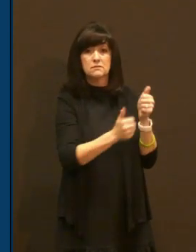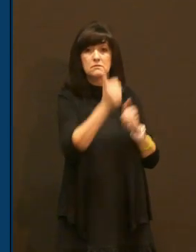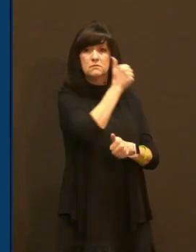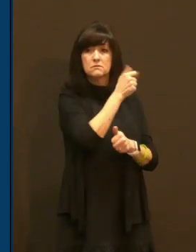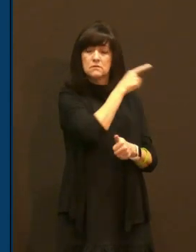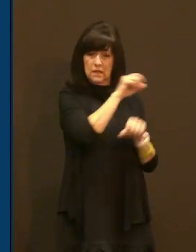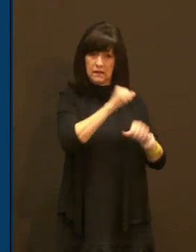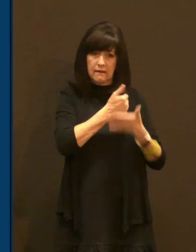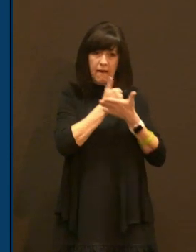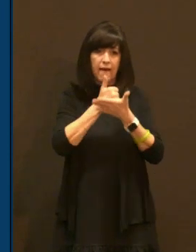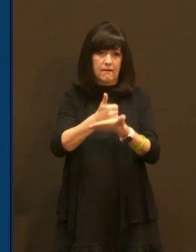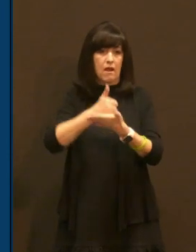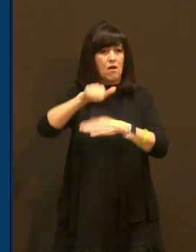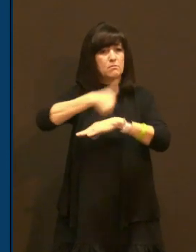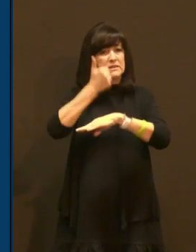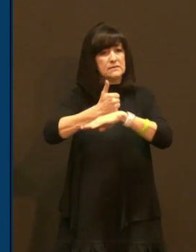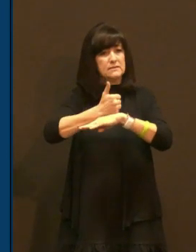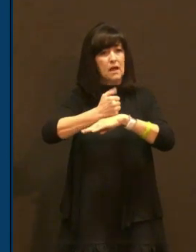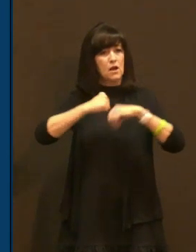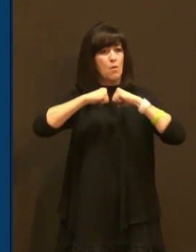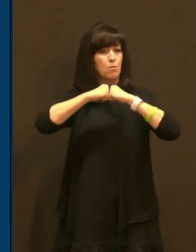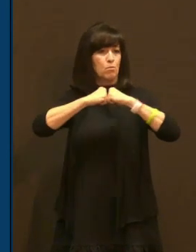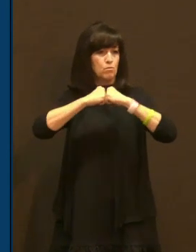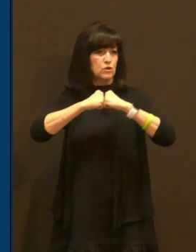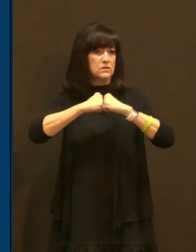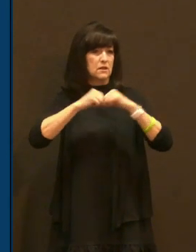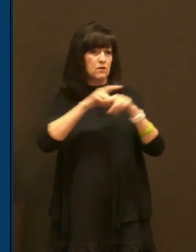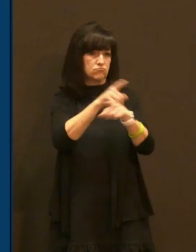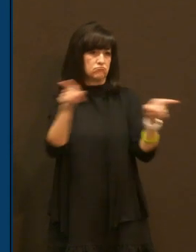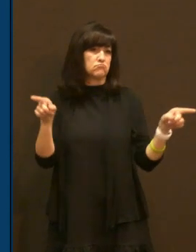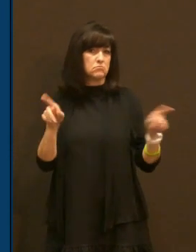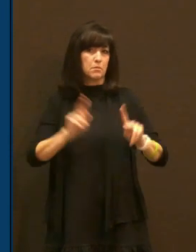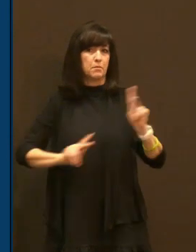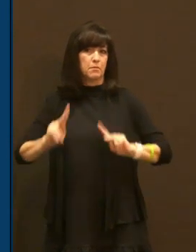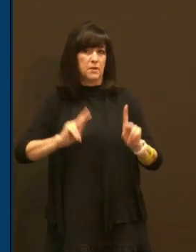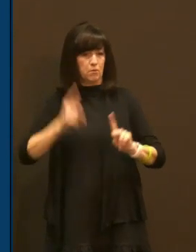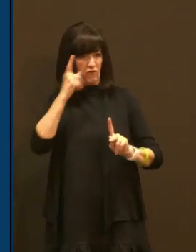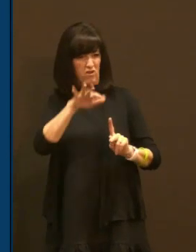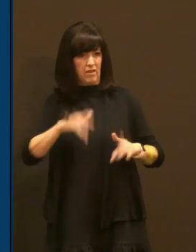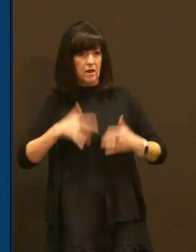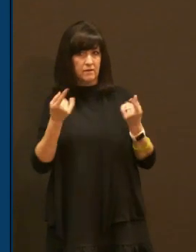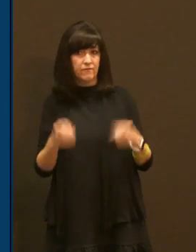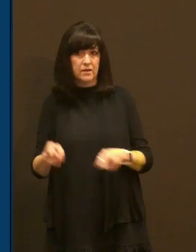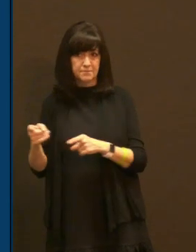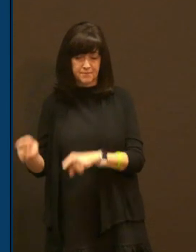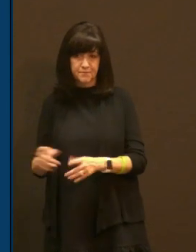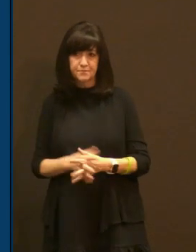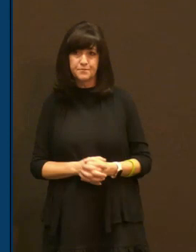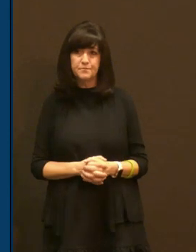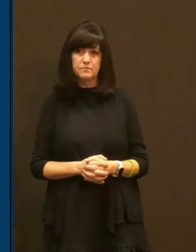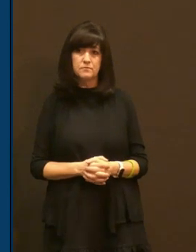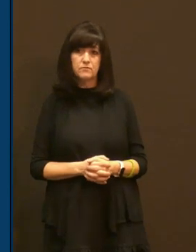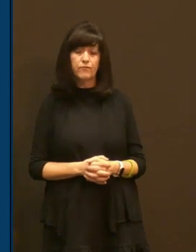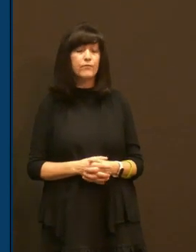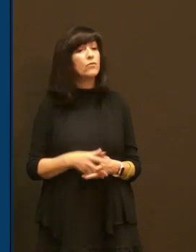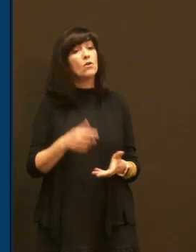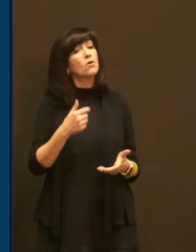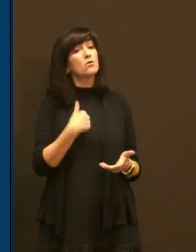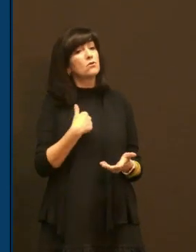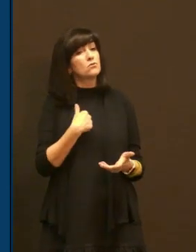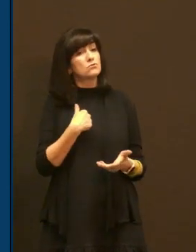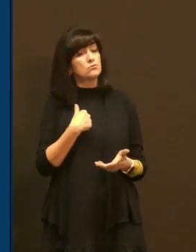protections around really unsafe practices. So the basic guidance is that